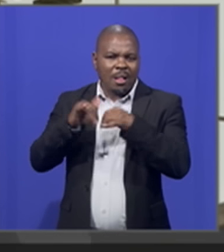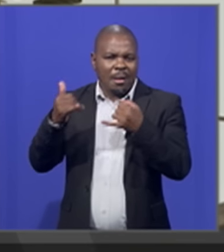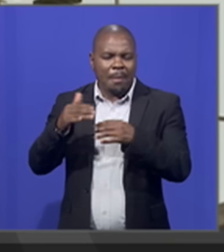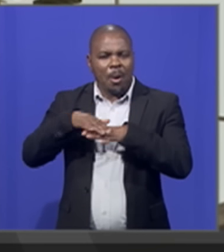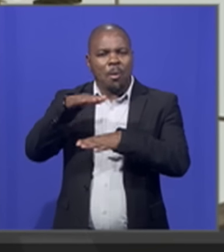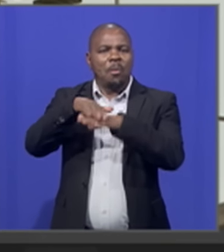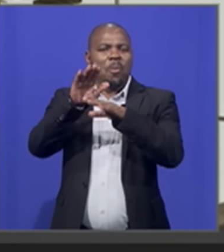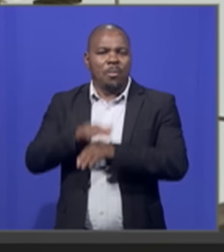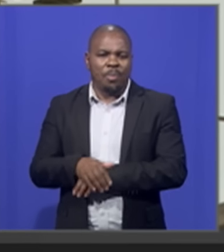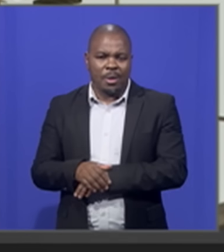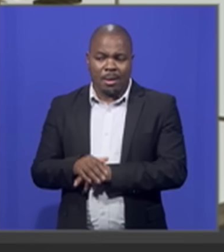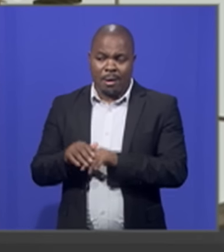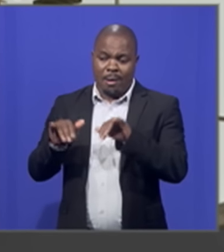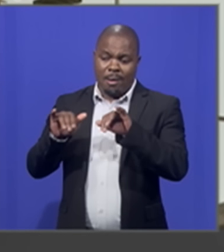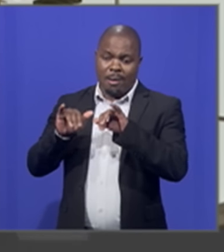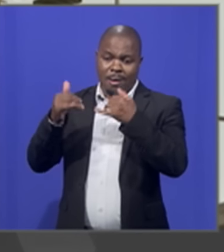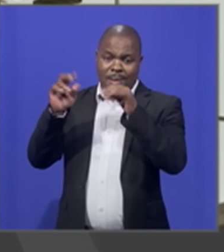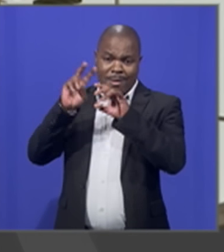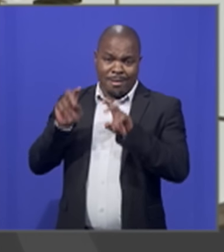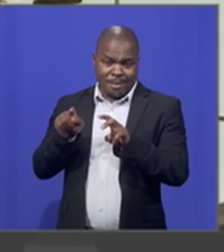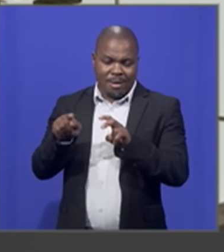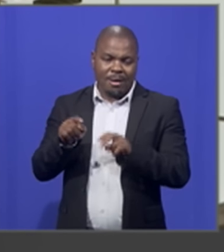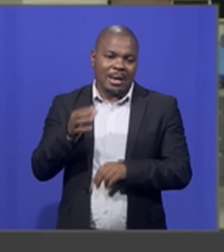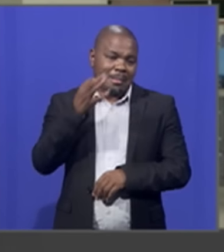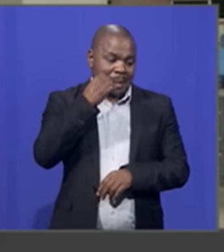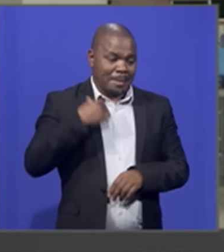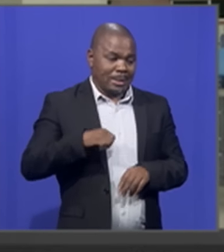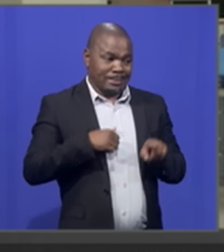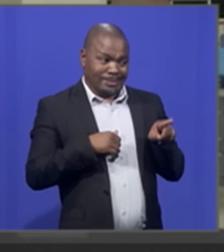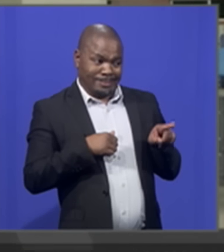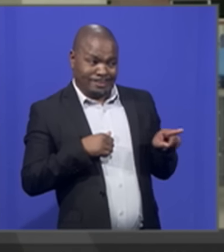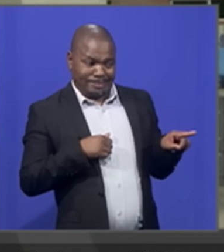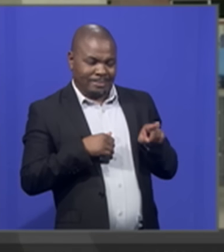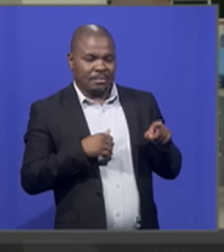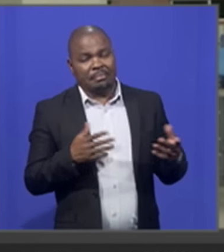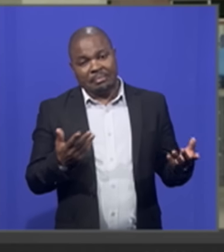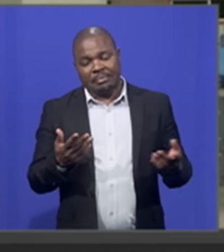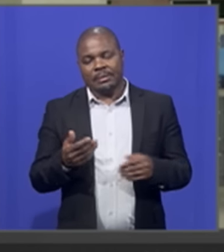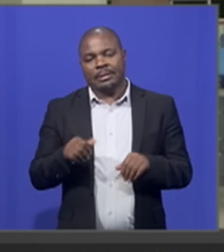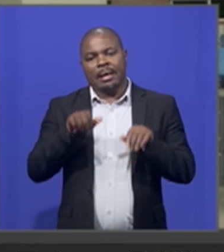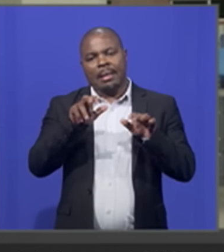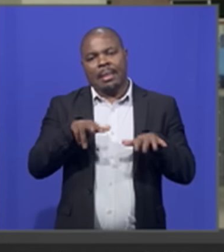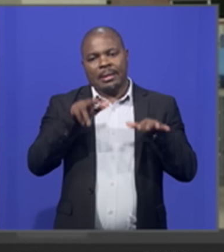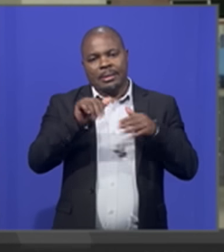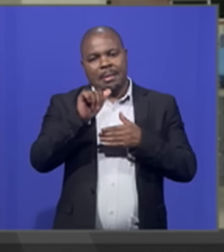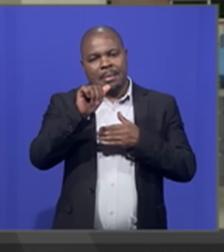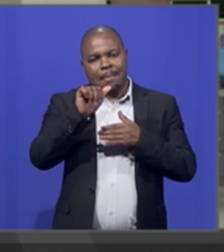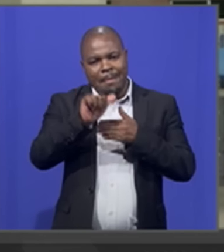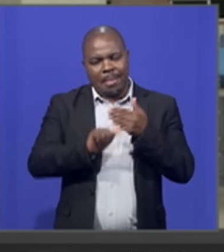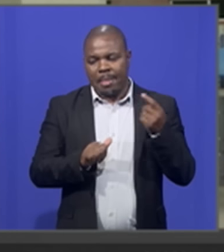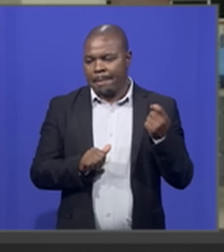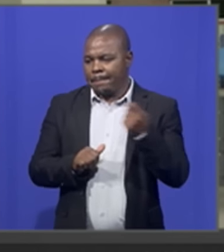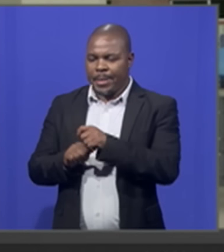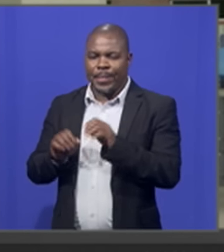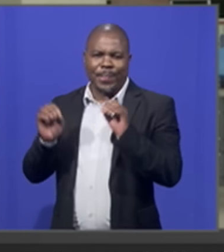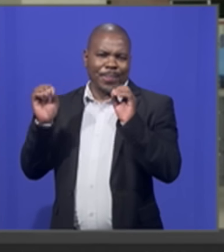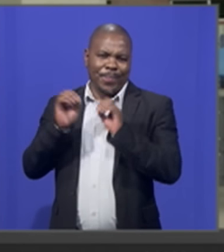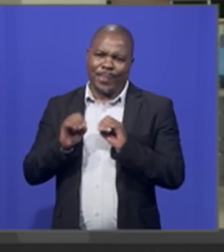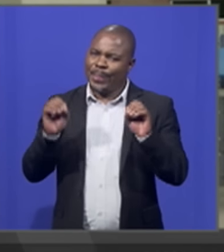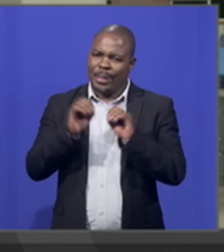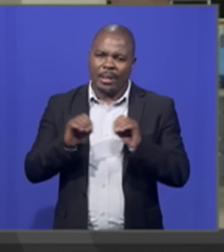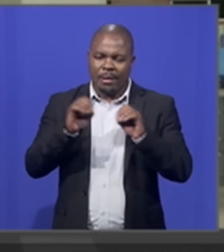ya ka khamphani ya mohlagase mebasepala ye ga se ya ka ya lefa tekano ya dikgwedi tšeo e ka bago tše 18. Gomme